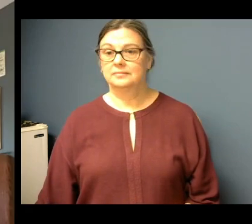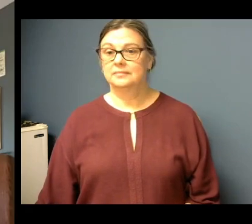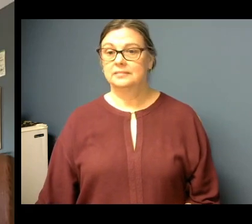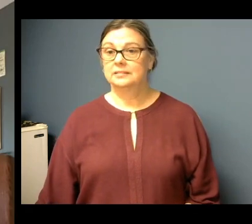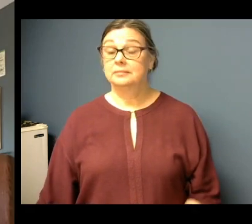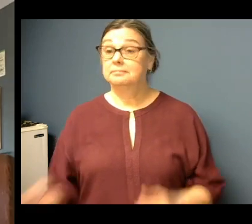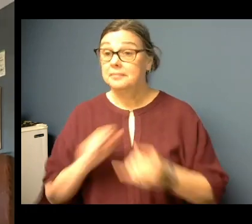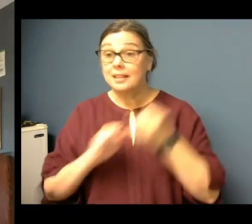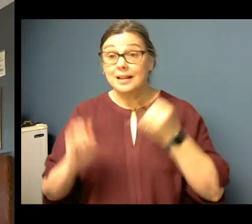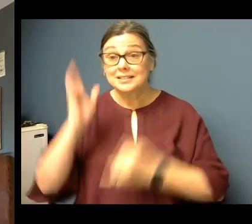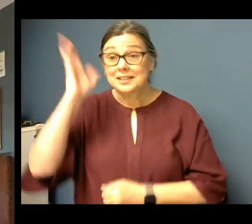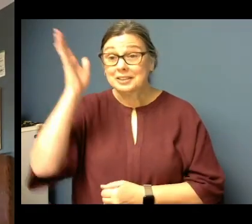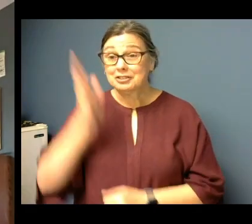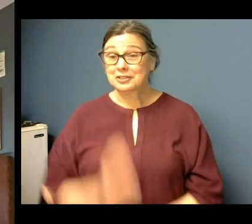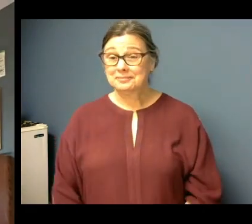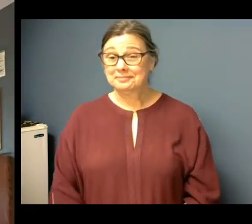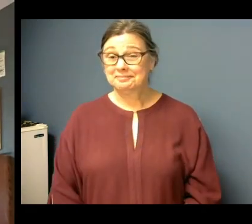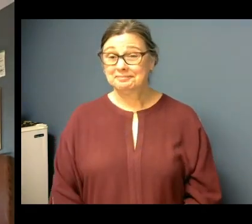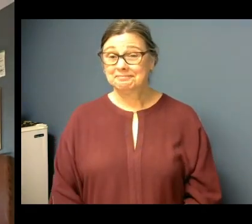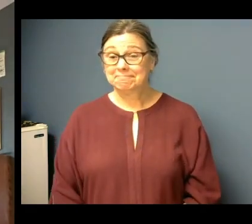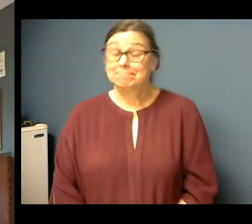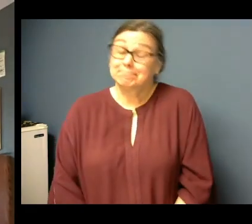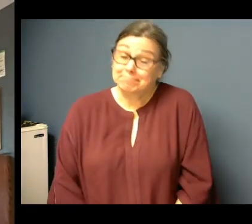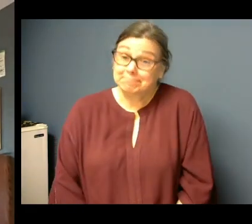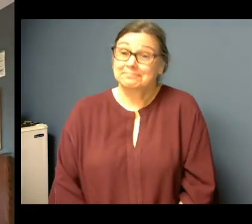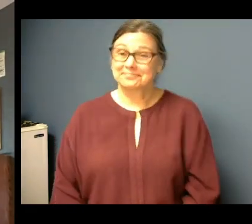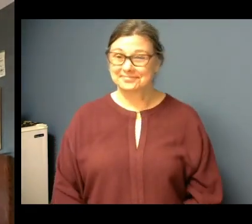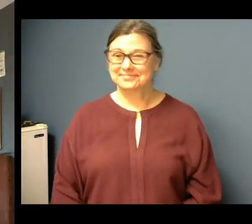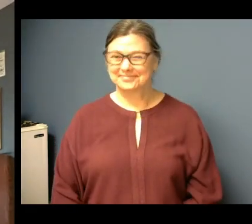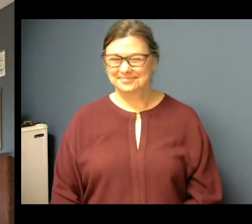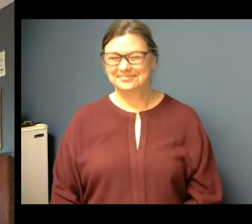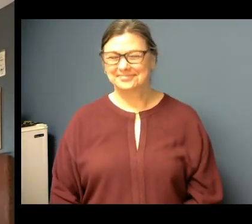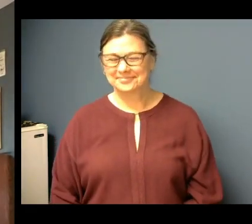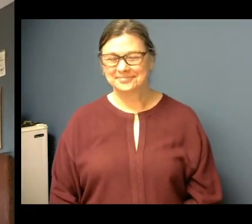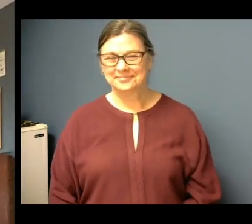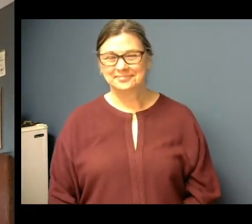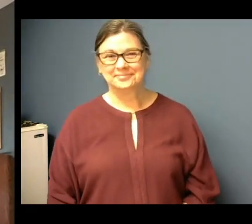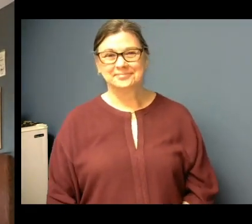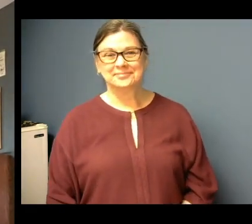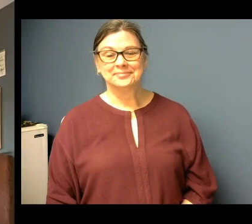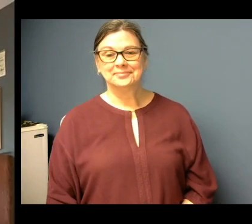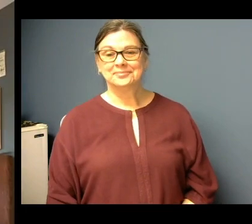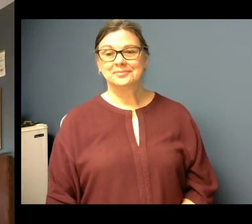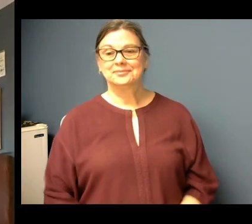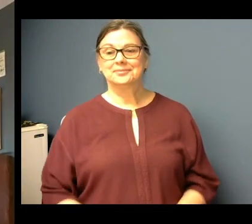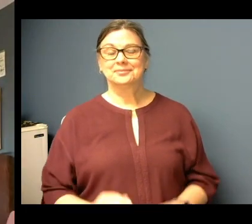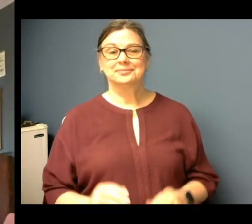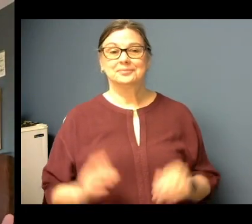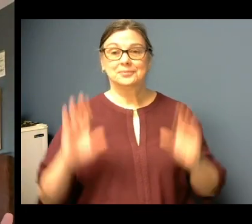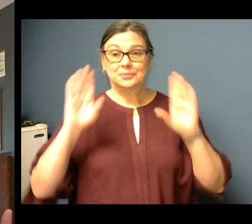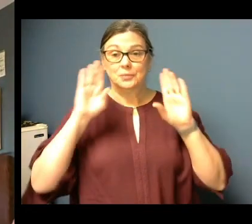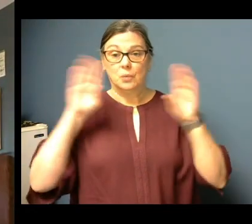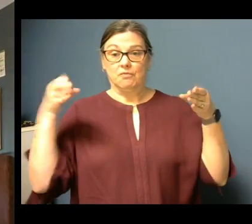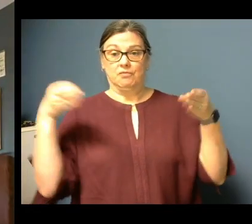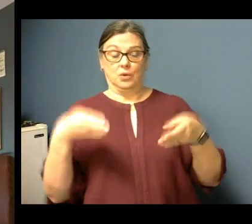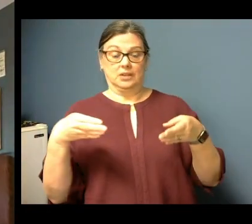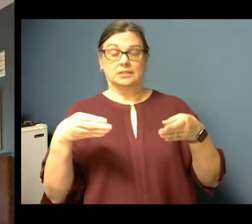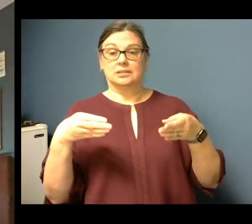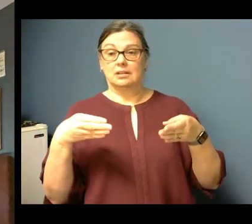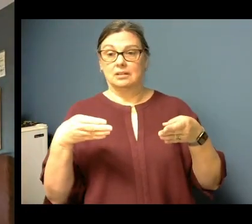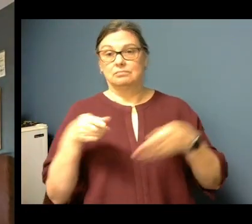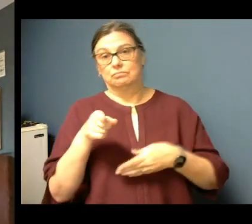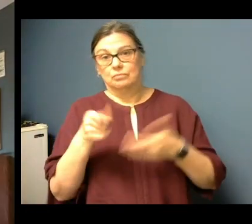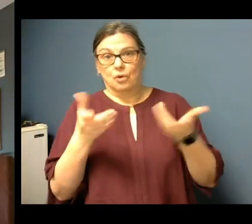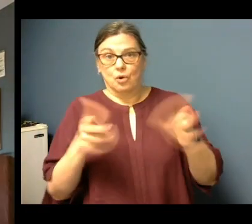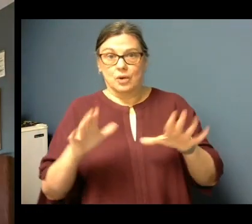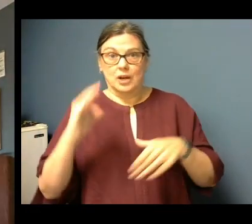this is the last lecture of the course. So we're looking at, as perhaps you're